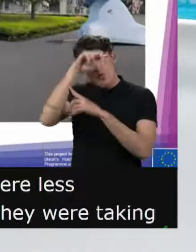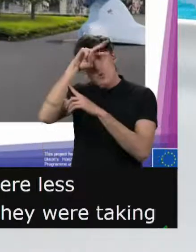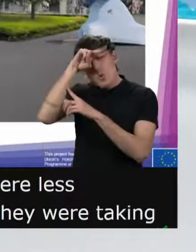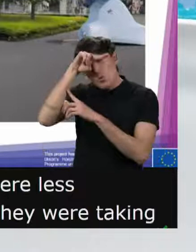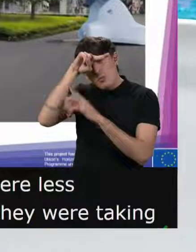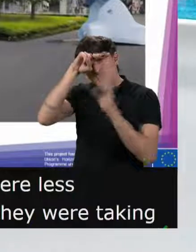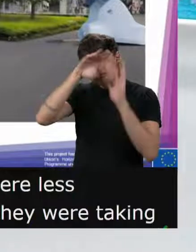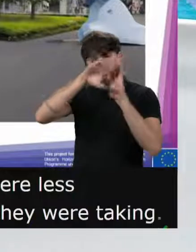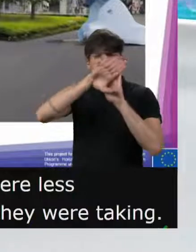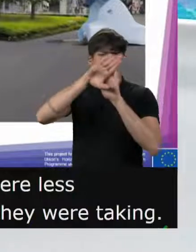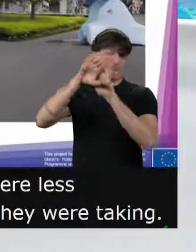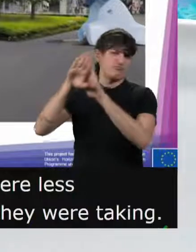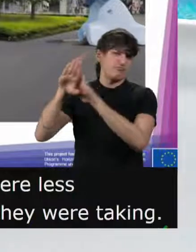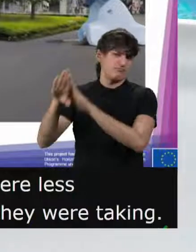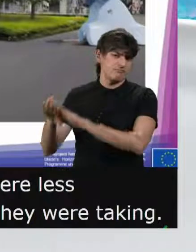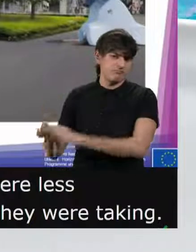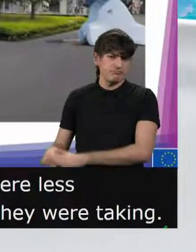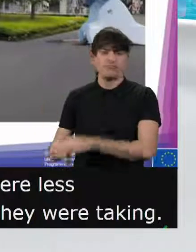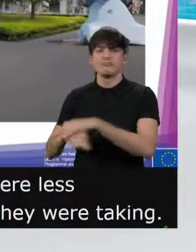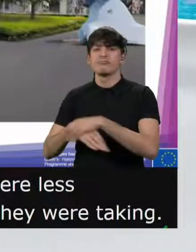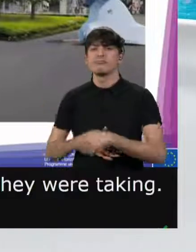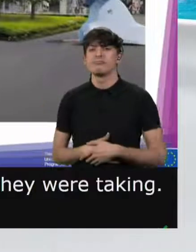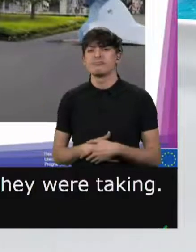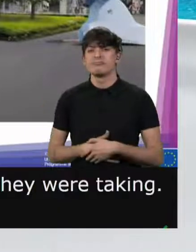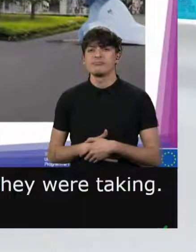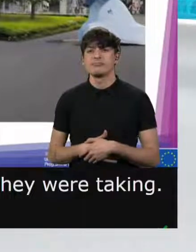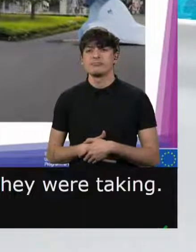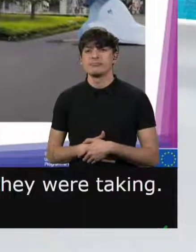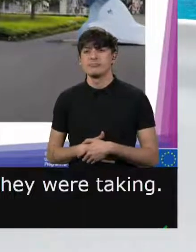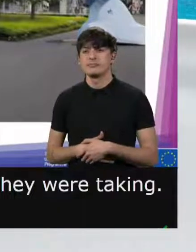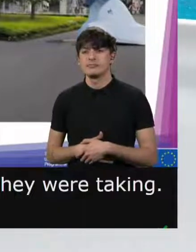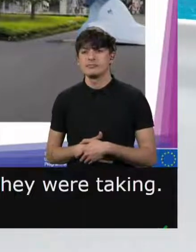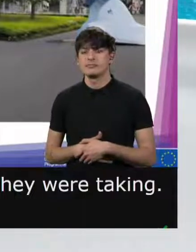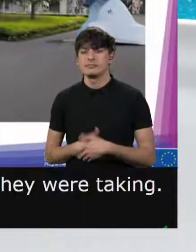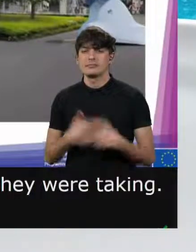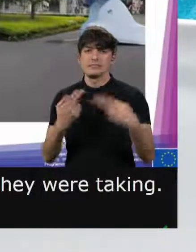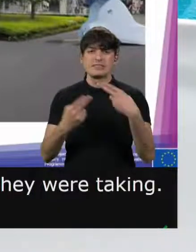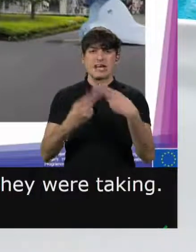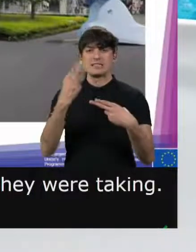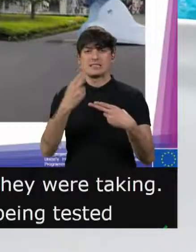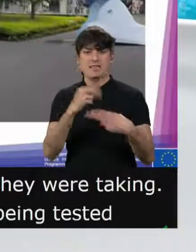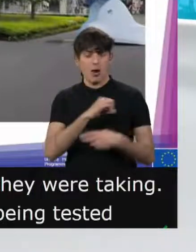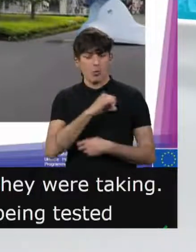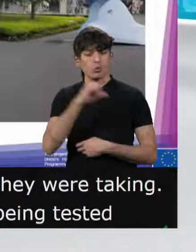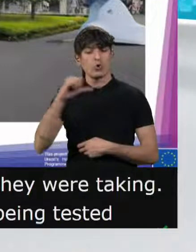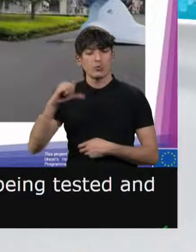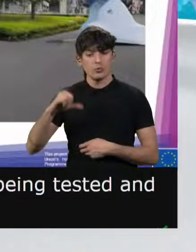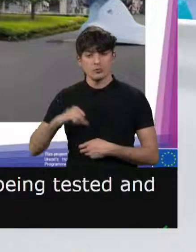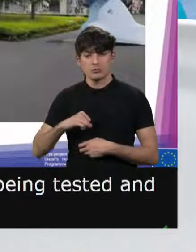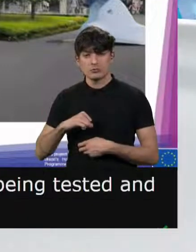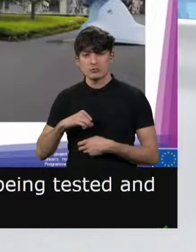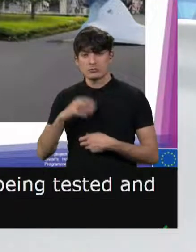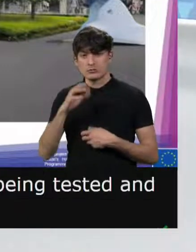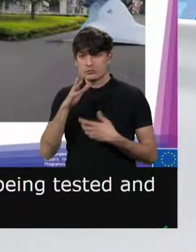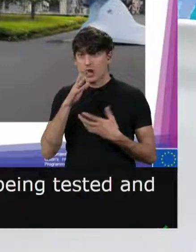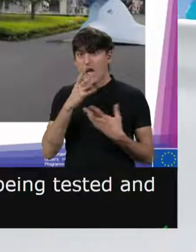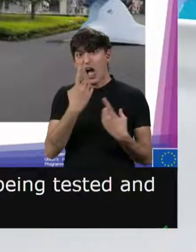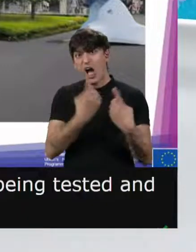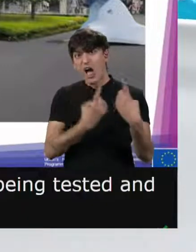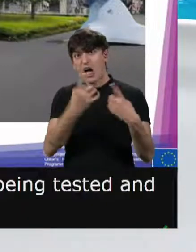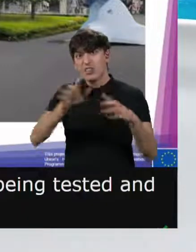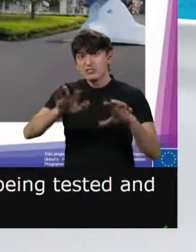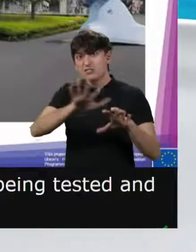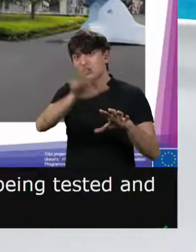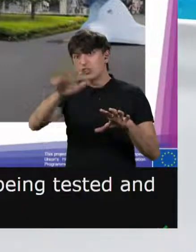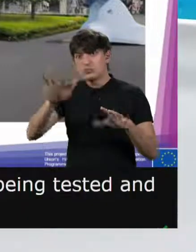Such autonomous vehicles and taxis are already being tested and trialed in some places, and we're seeing such autonomous vehicles being introduced on